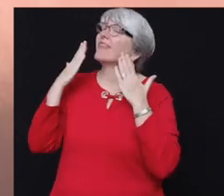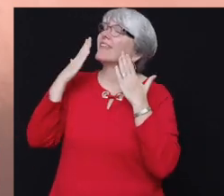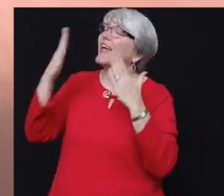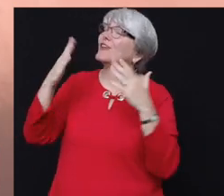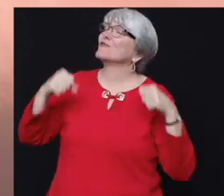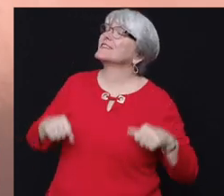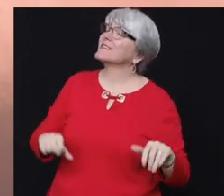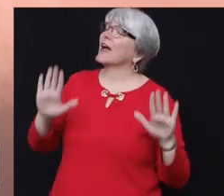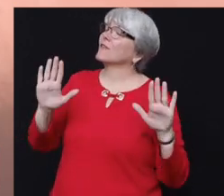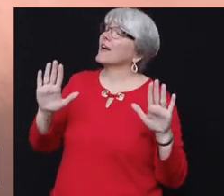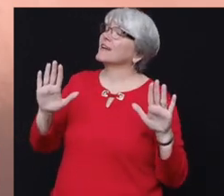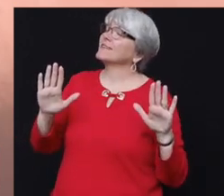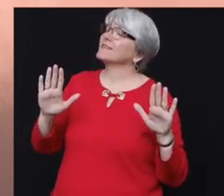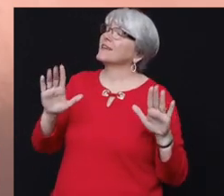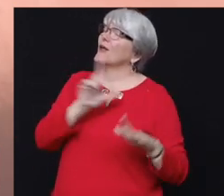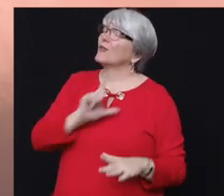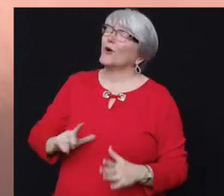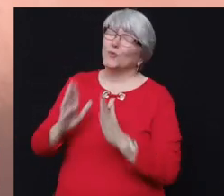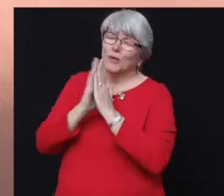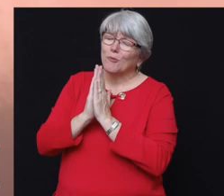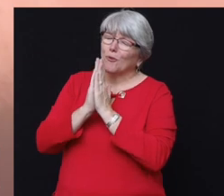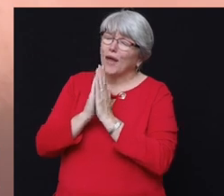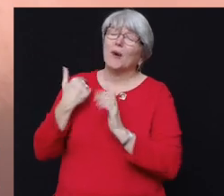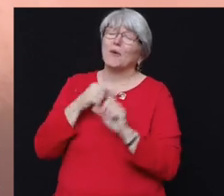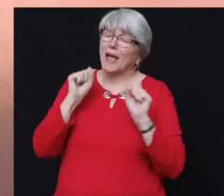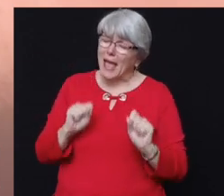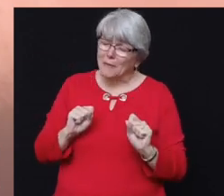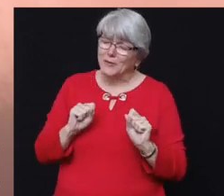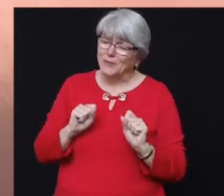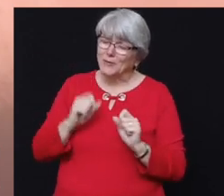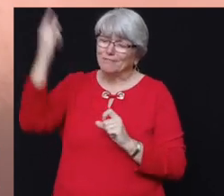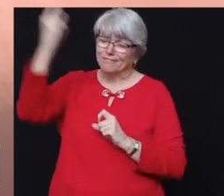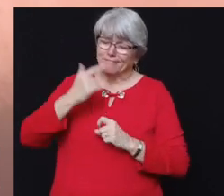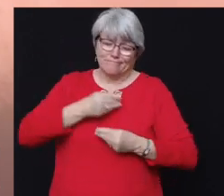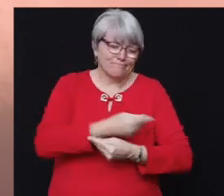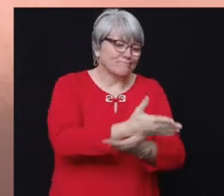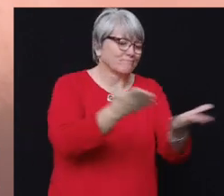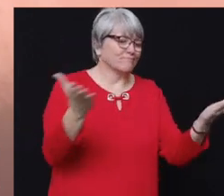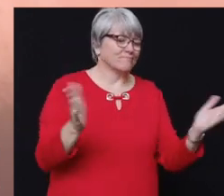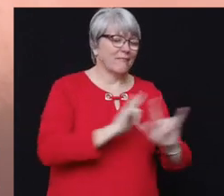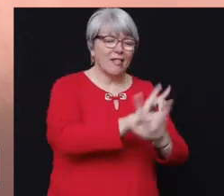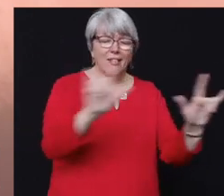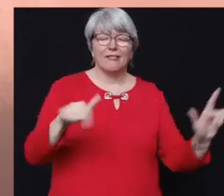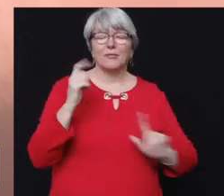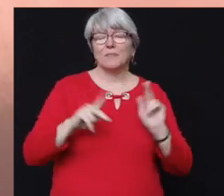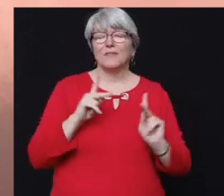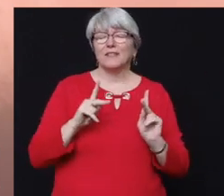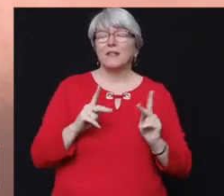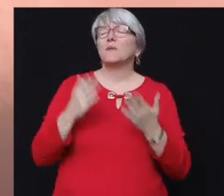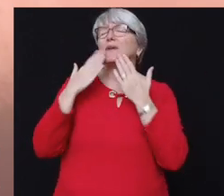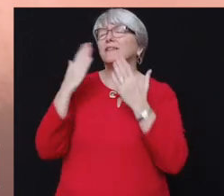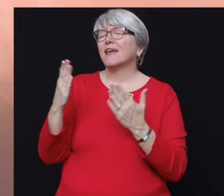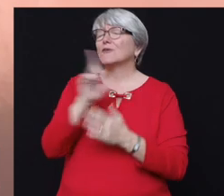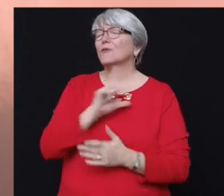sacrifice, Lord, and we pray that if nothing else, we're able to distribute it to those around us. We thank you, Lord, and we